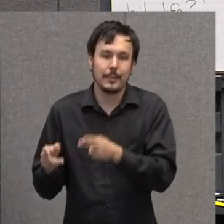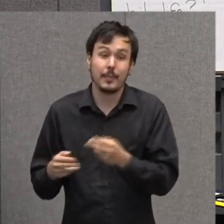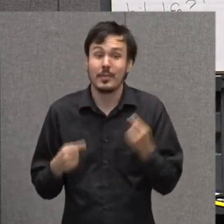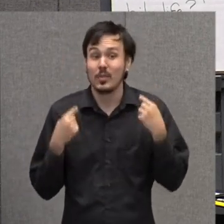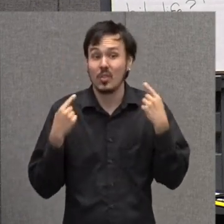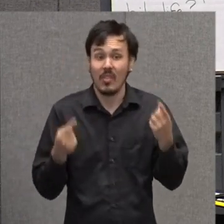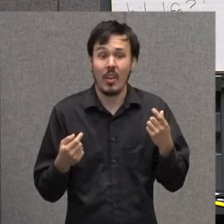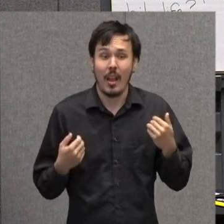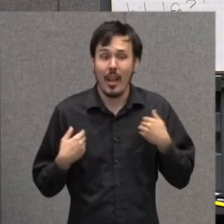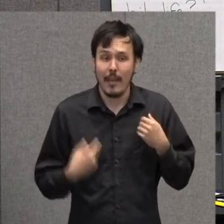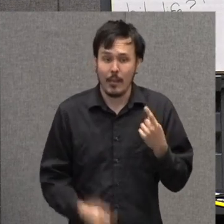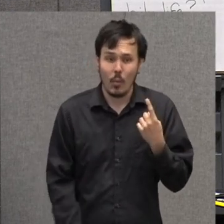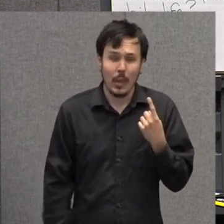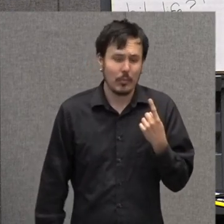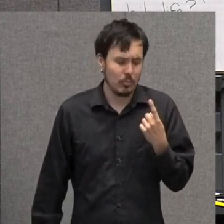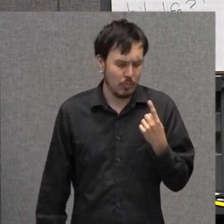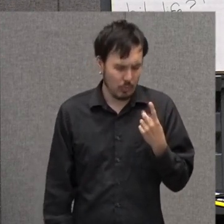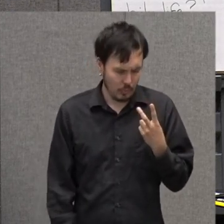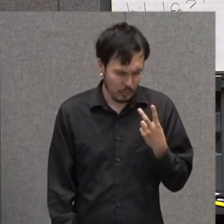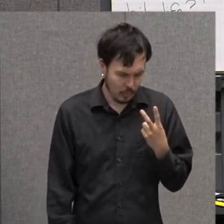I have